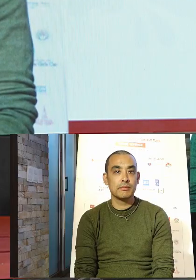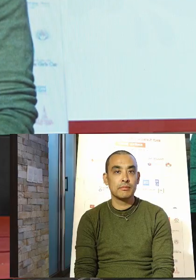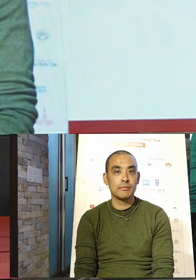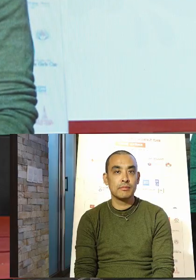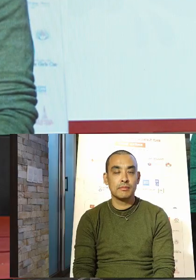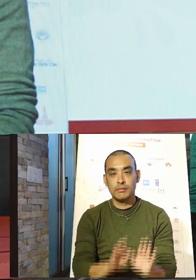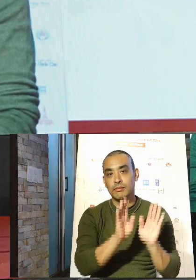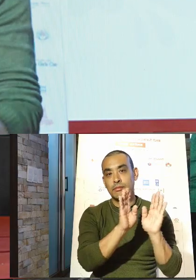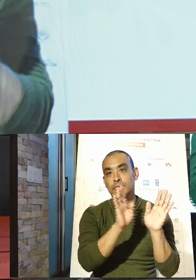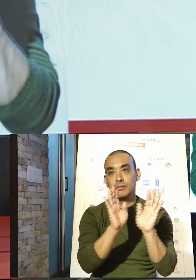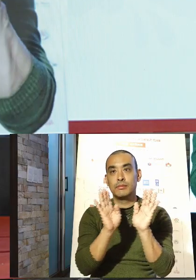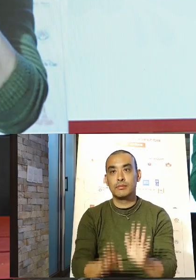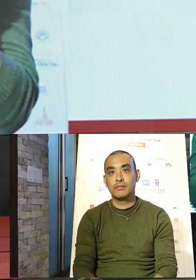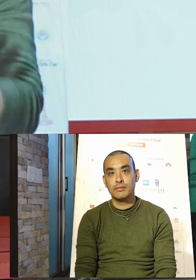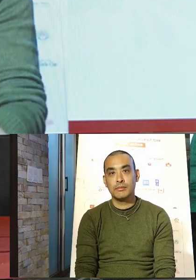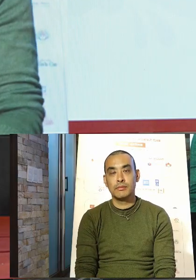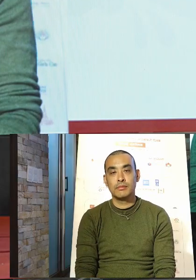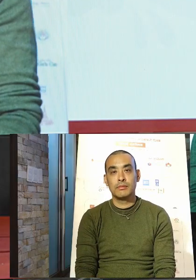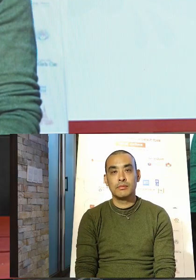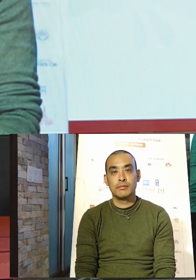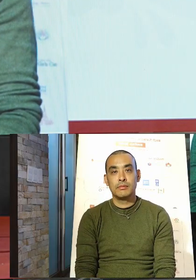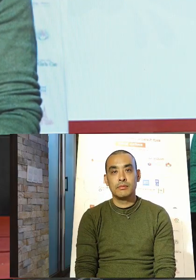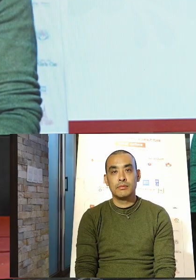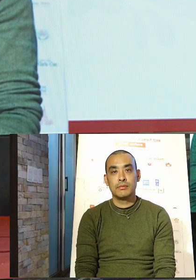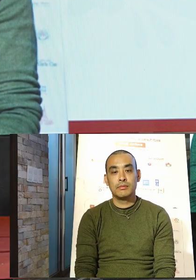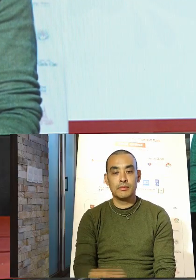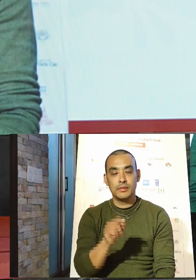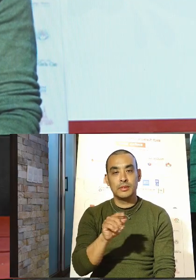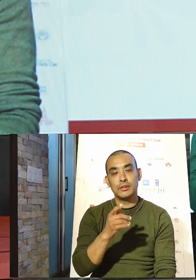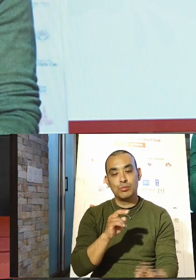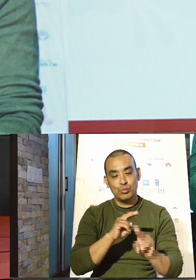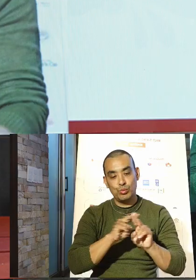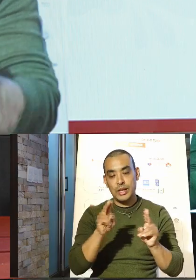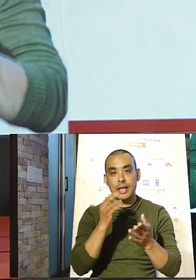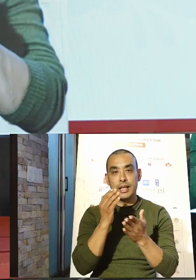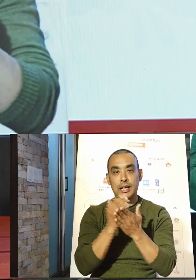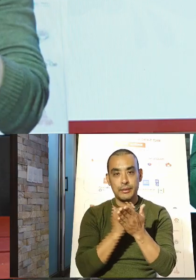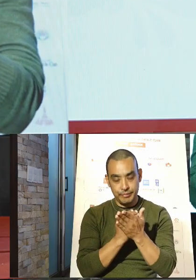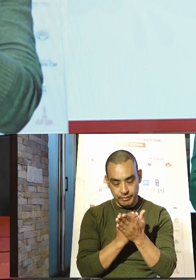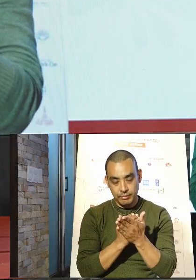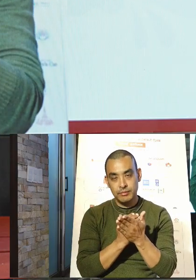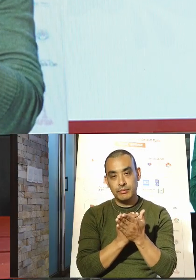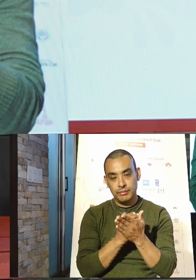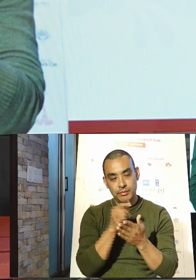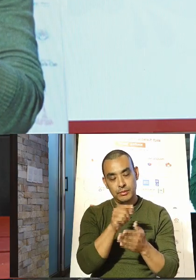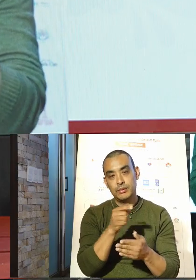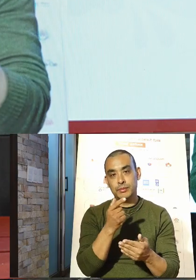Thank you. So this whole program,